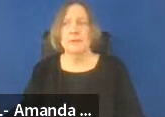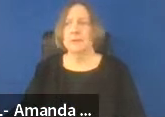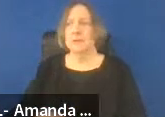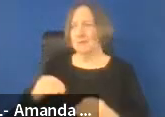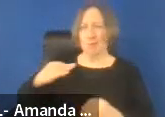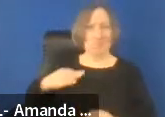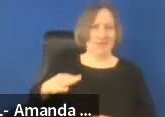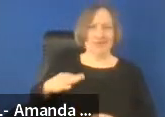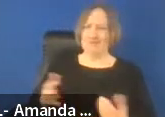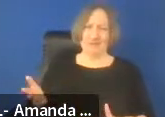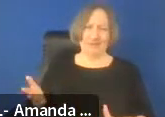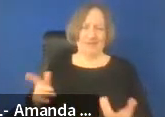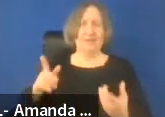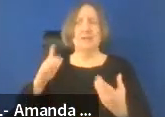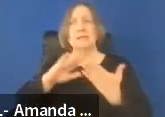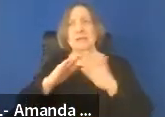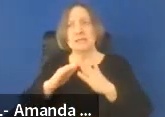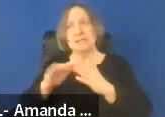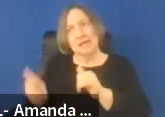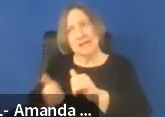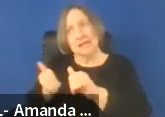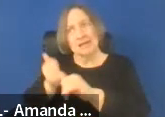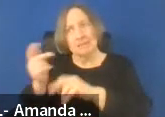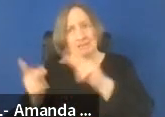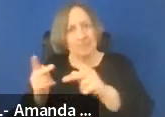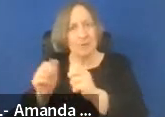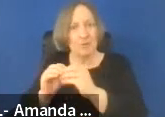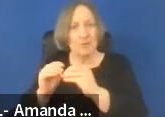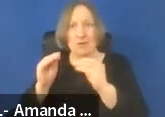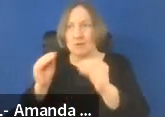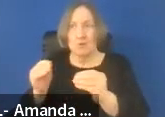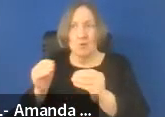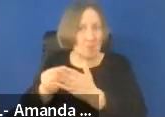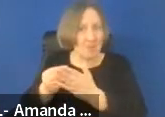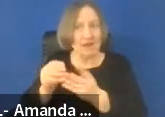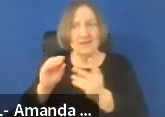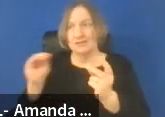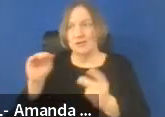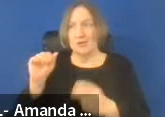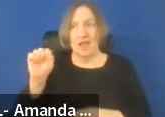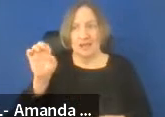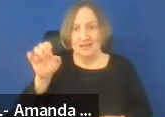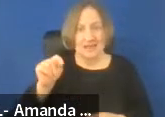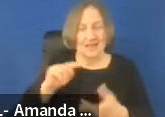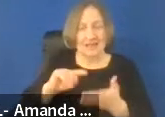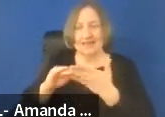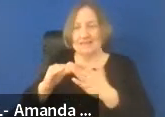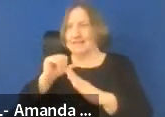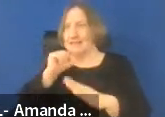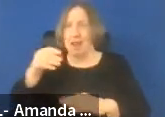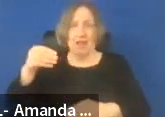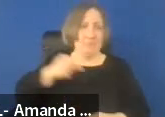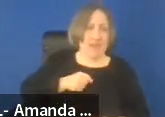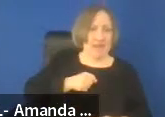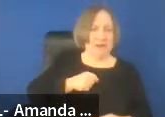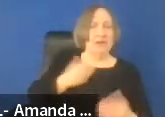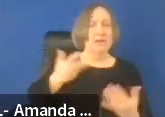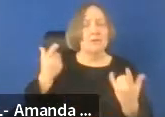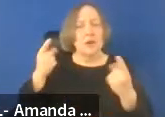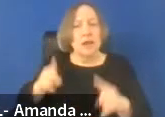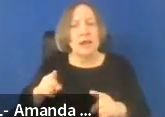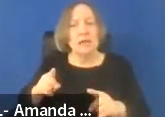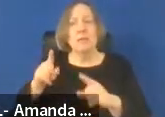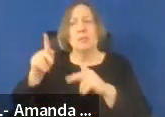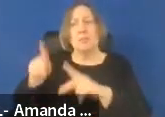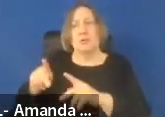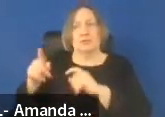benefit. When the city goes after people who have no money and no assets, the city is not getting paid. So the only thing that's happening is the person